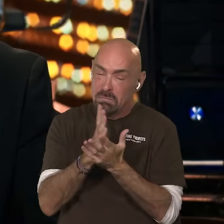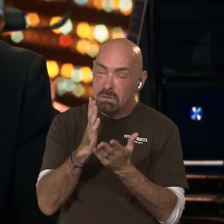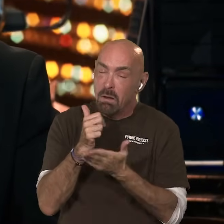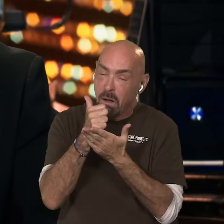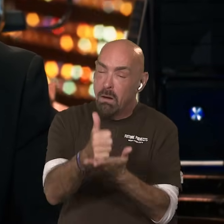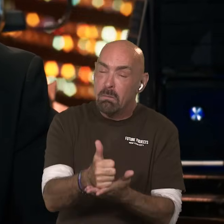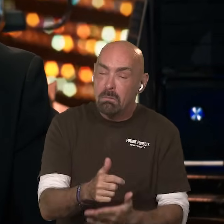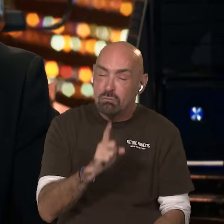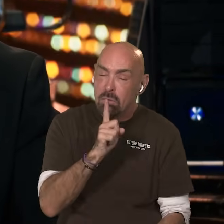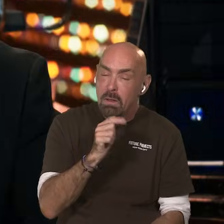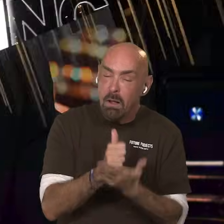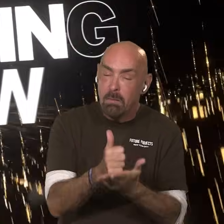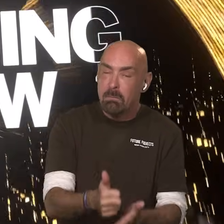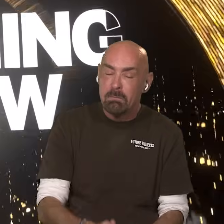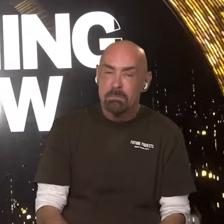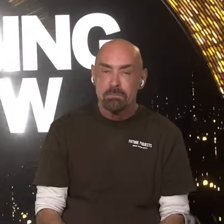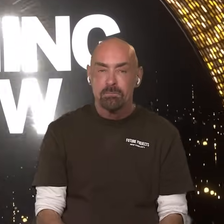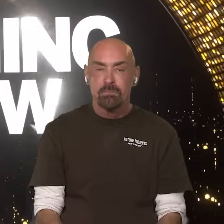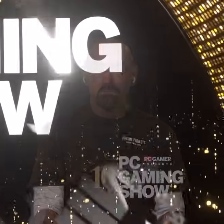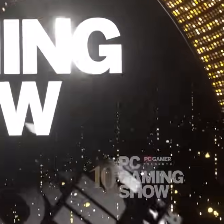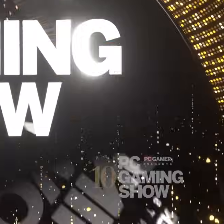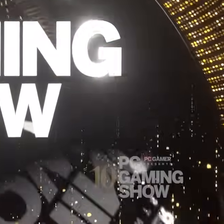goes a long way.